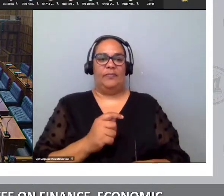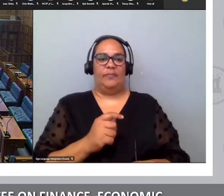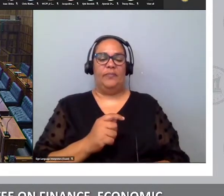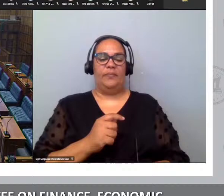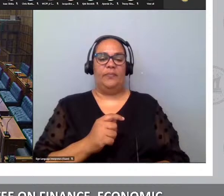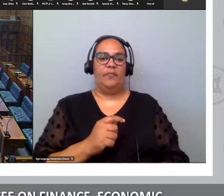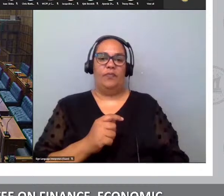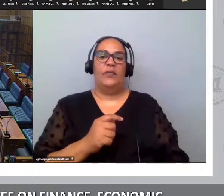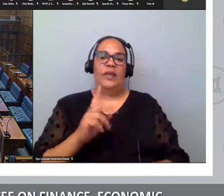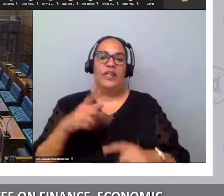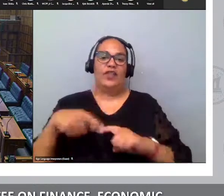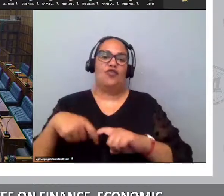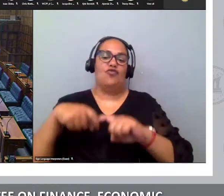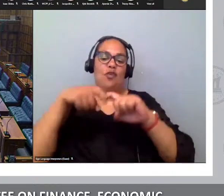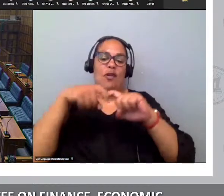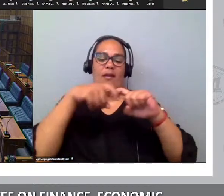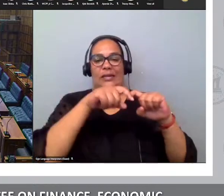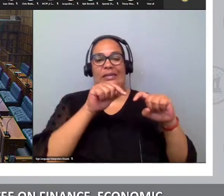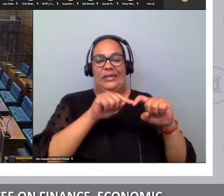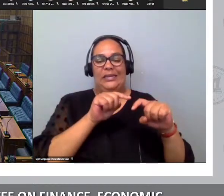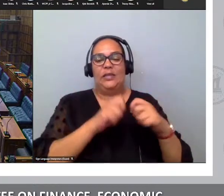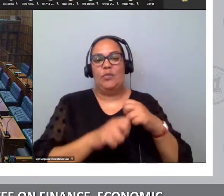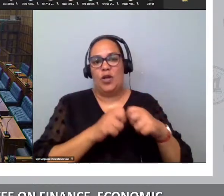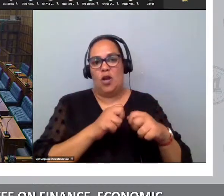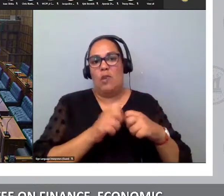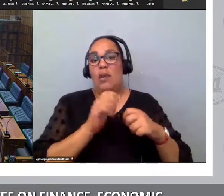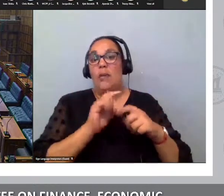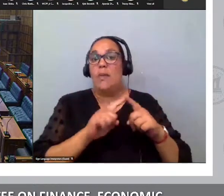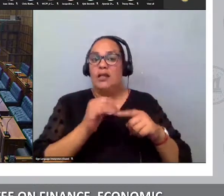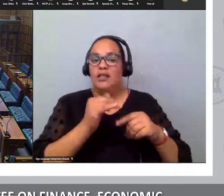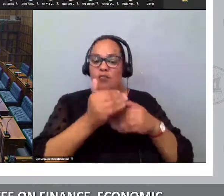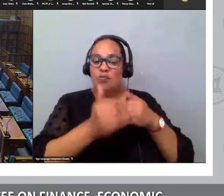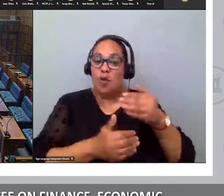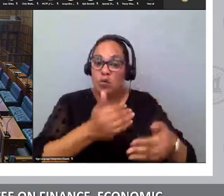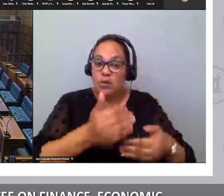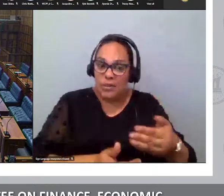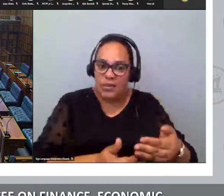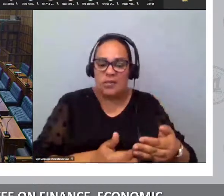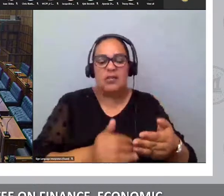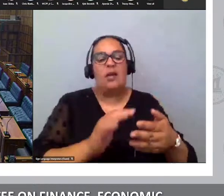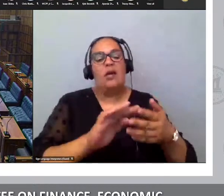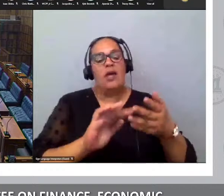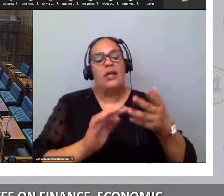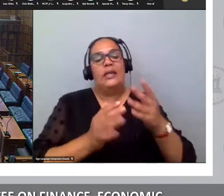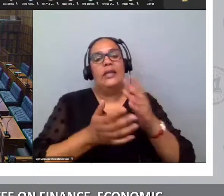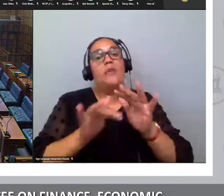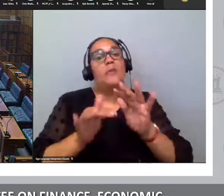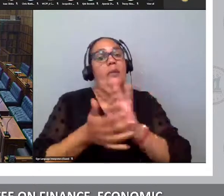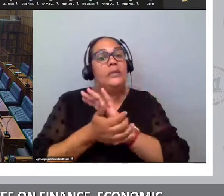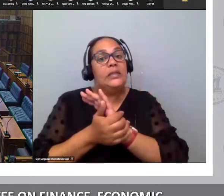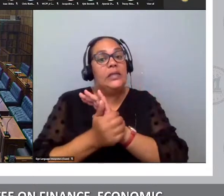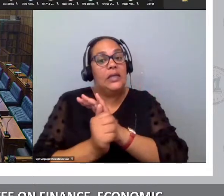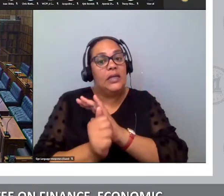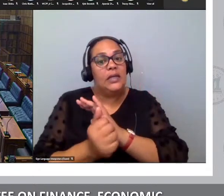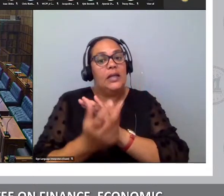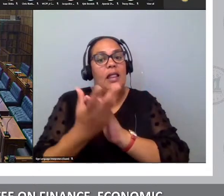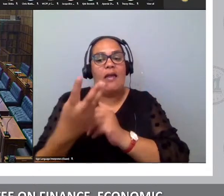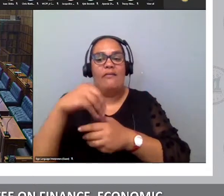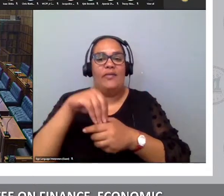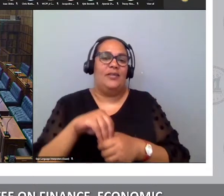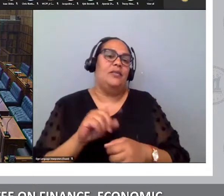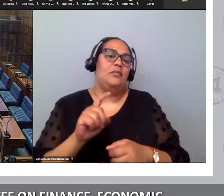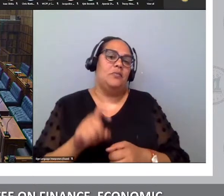cranes it is a processes and skilled people into the fault